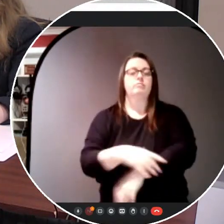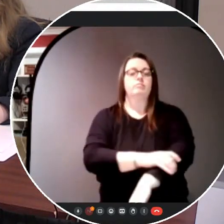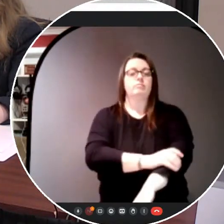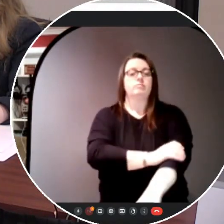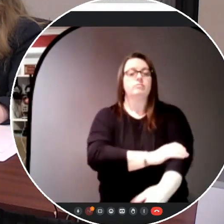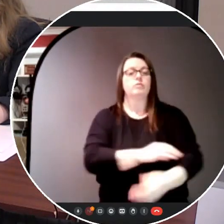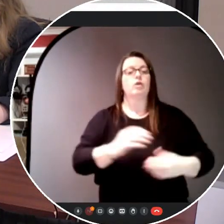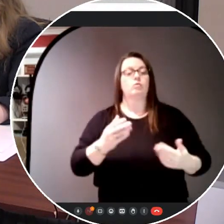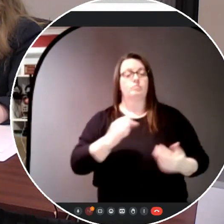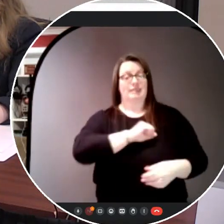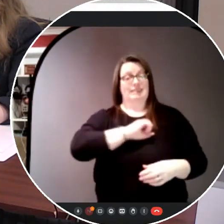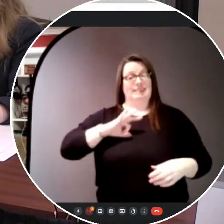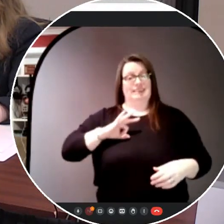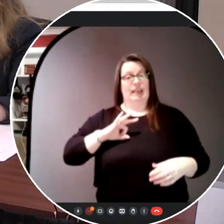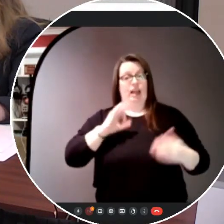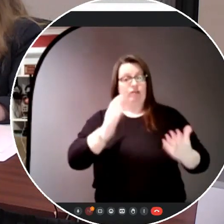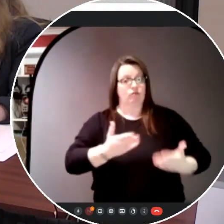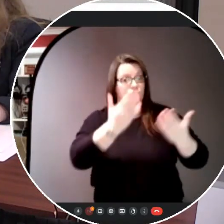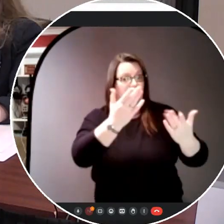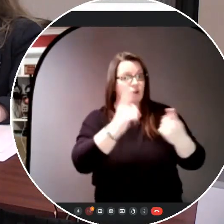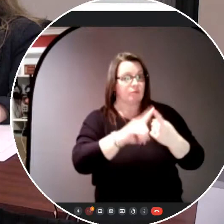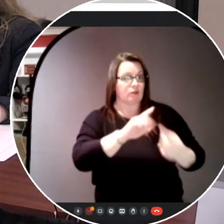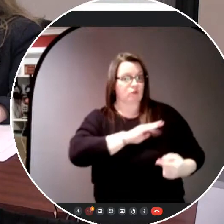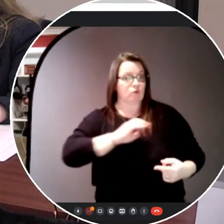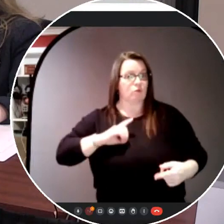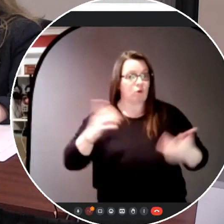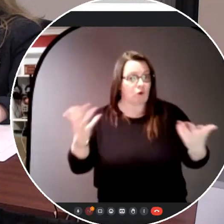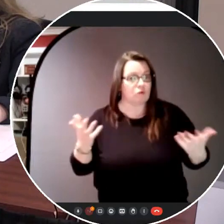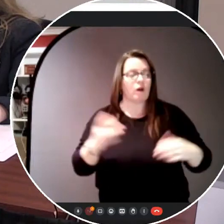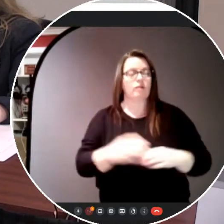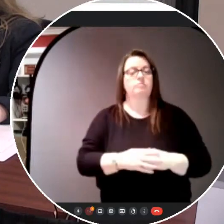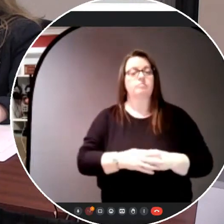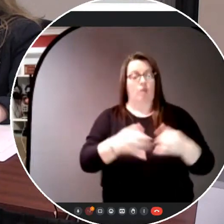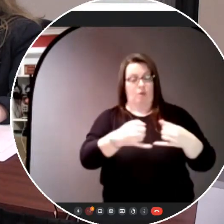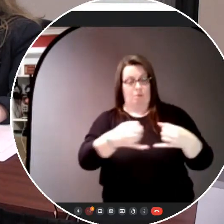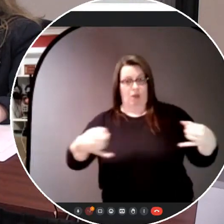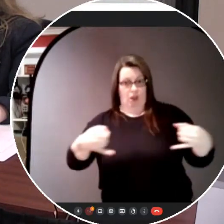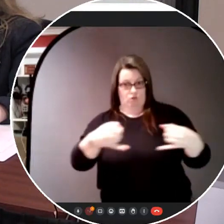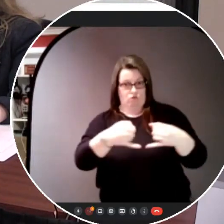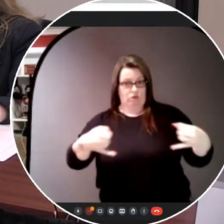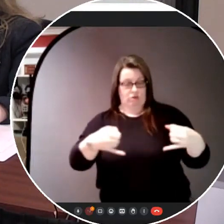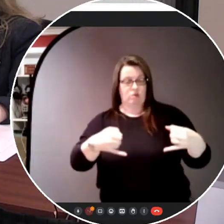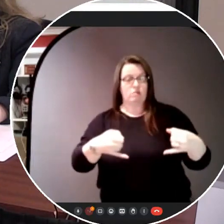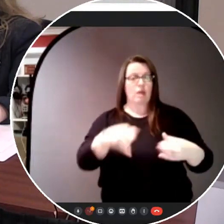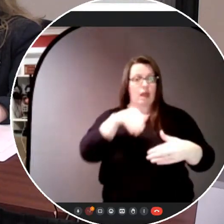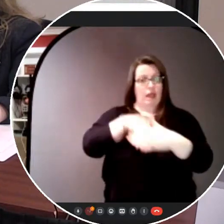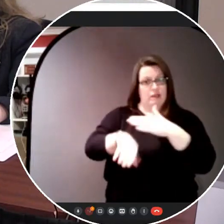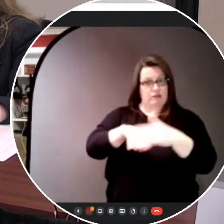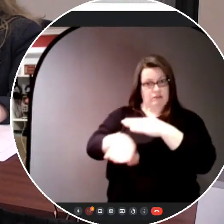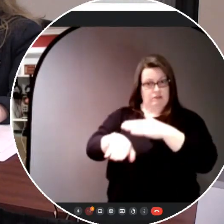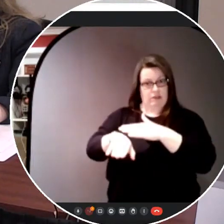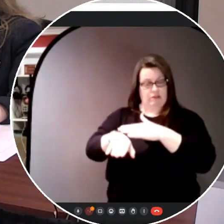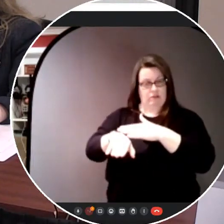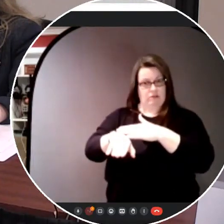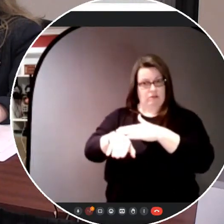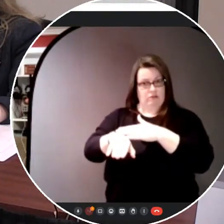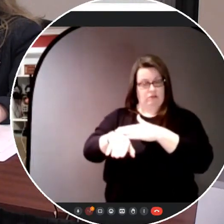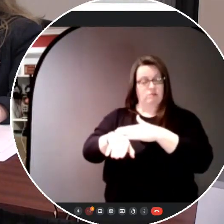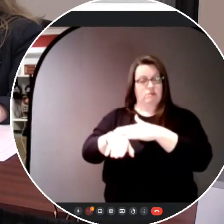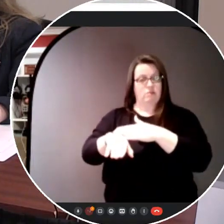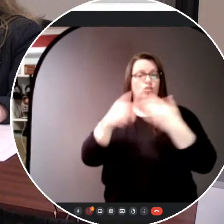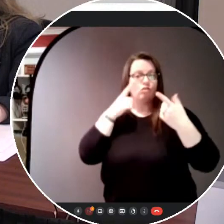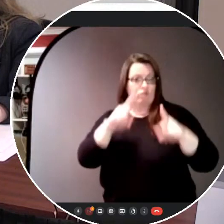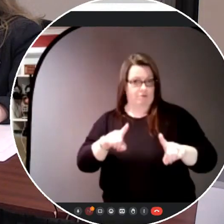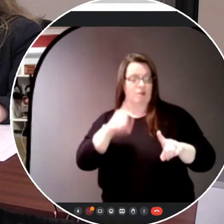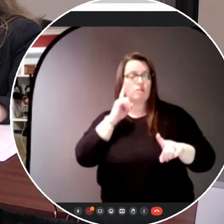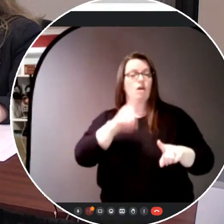staff to the board is that we approve the boundaries, the rights of way and access agreements for Mary